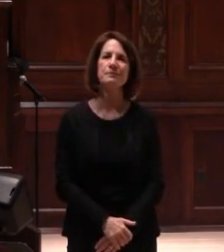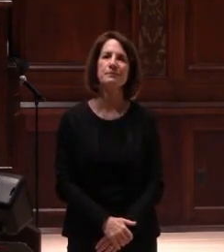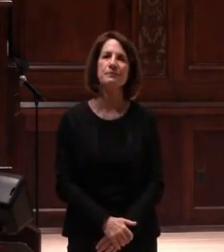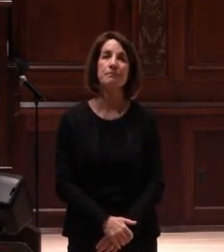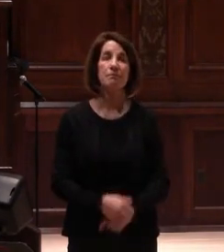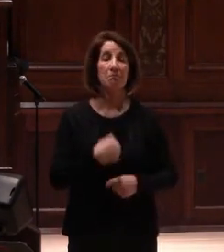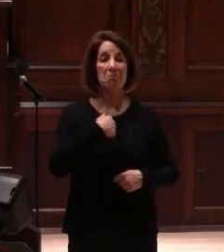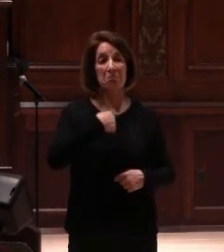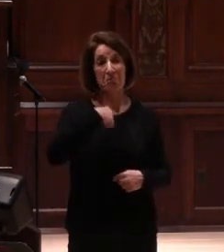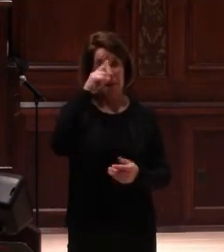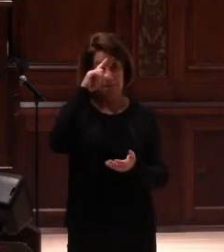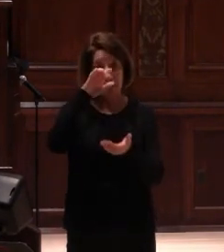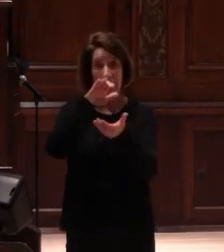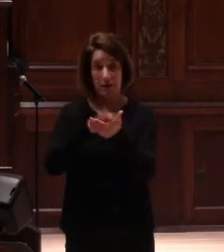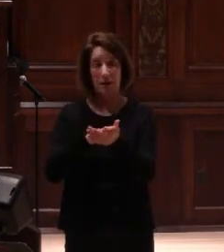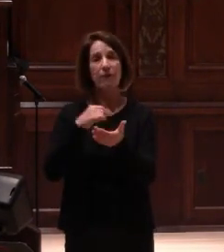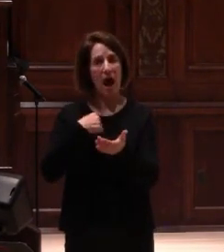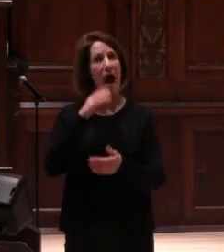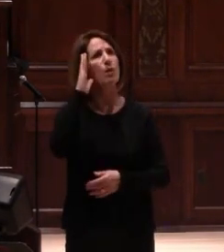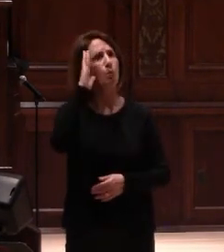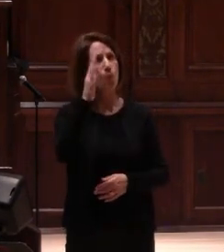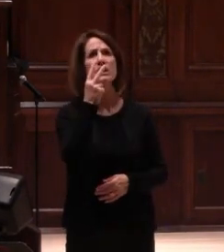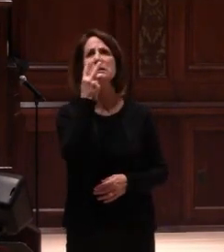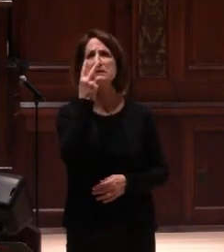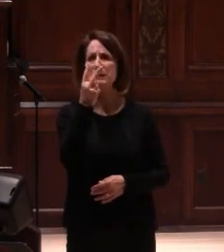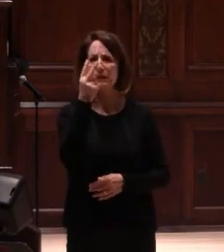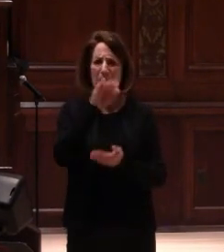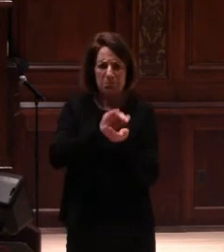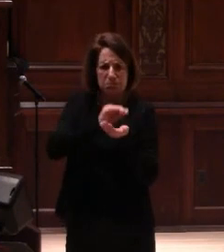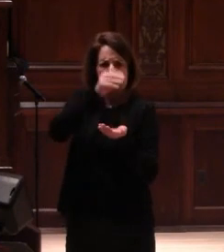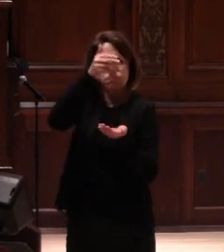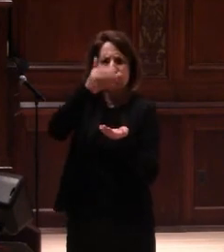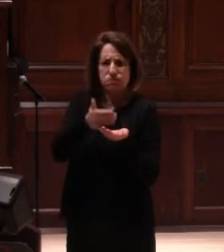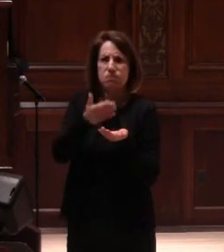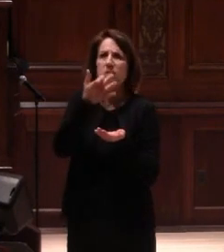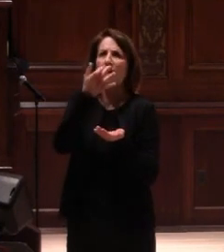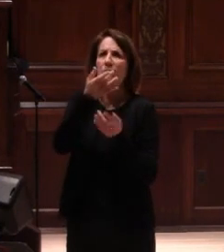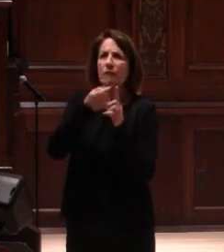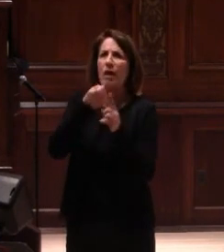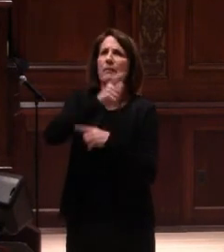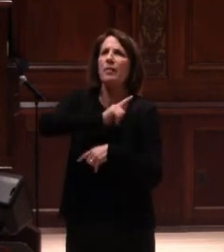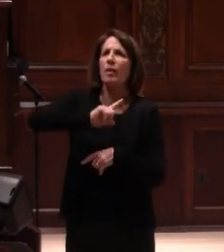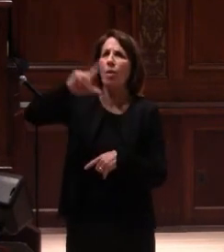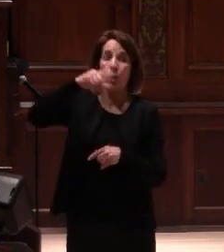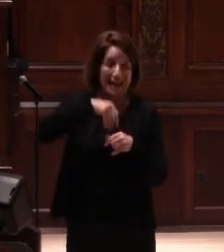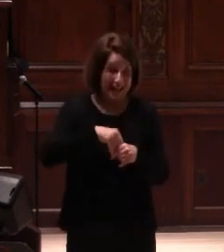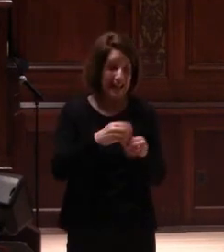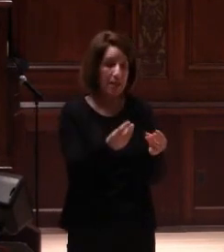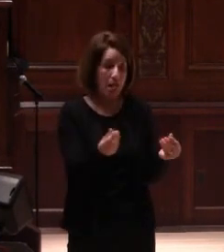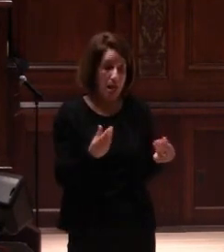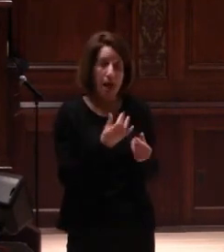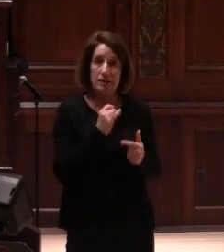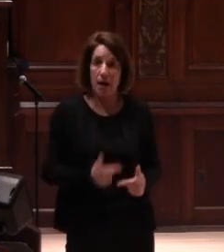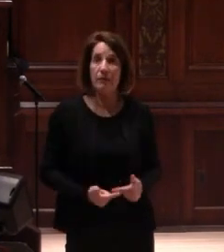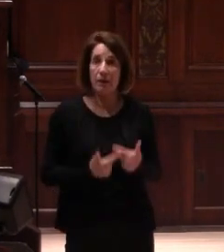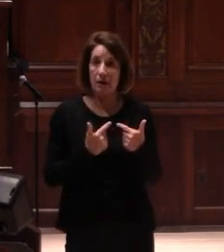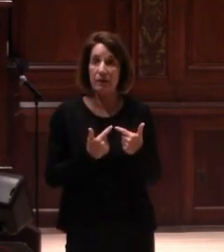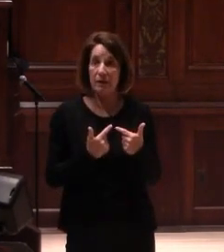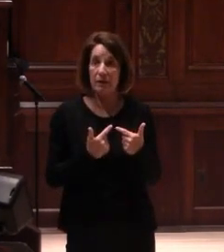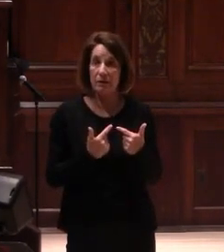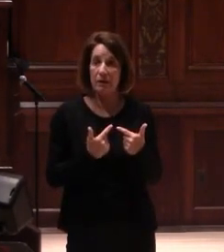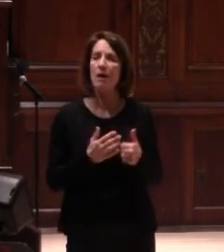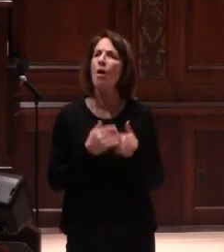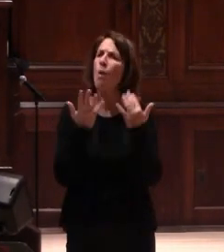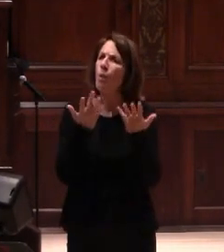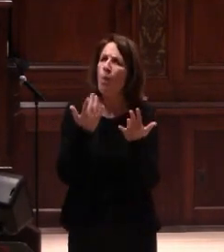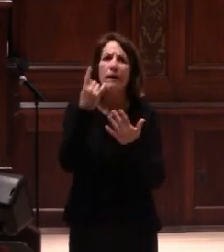I believe that I shall see the bounty of the Lord in the land of the living. Wait for the Lord